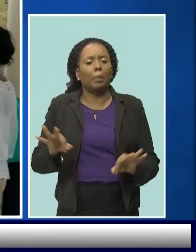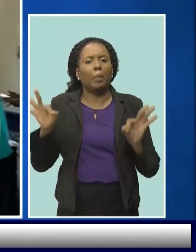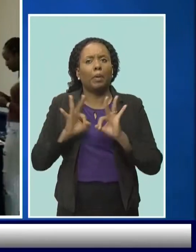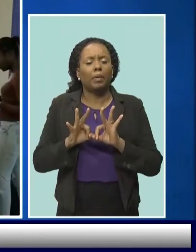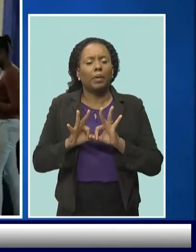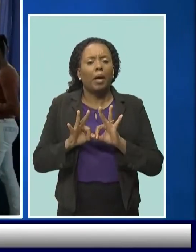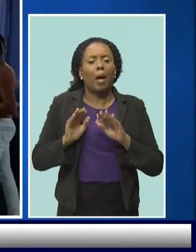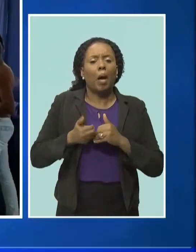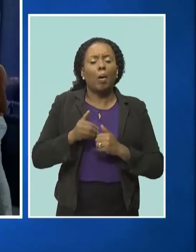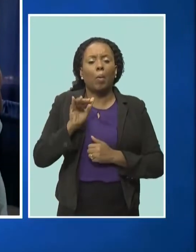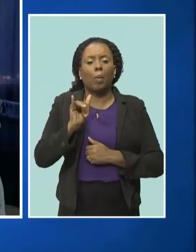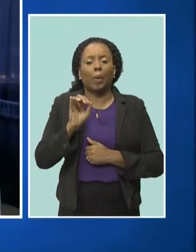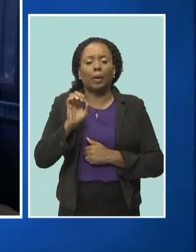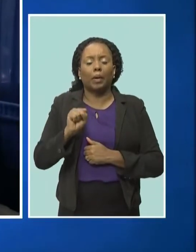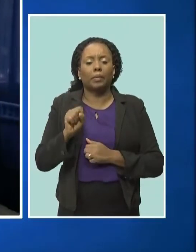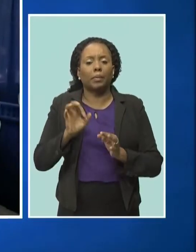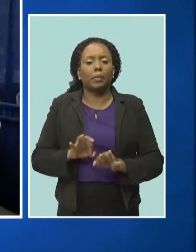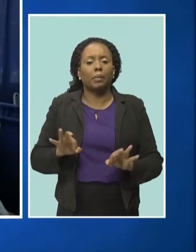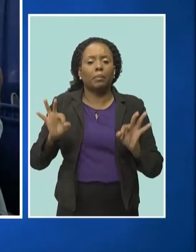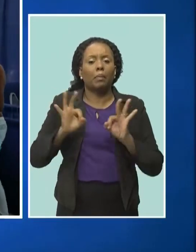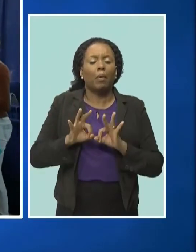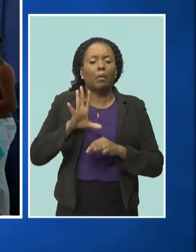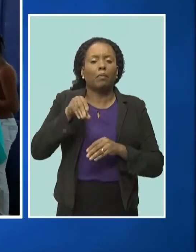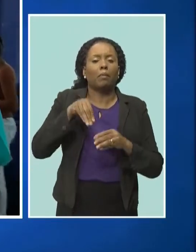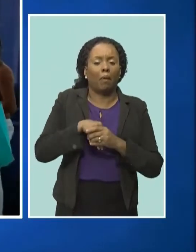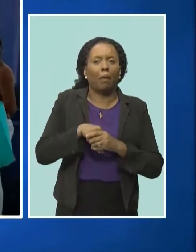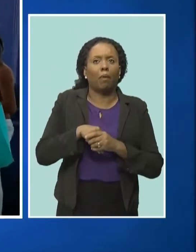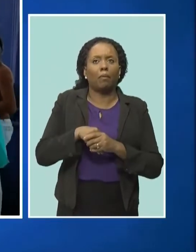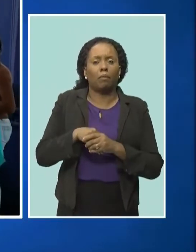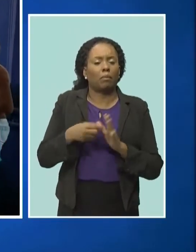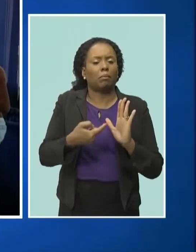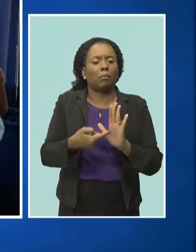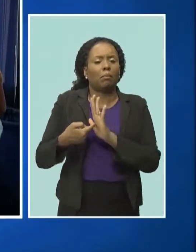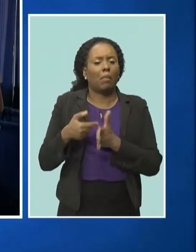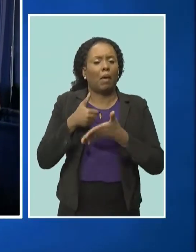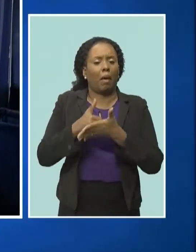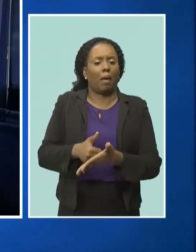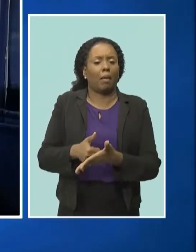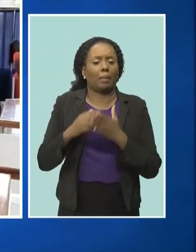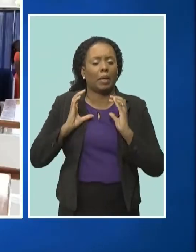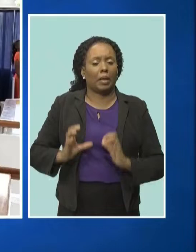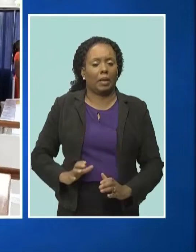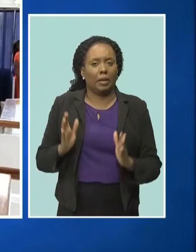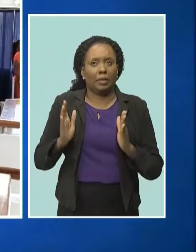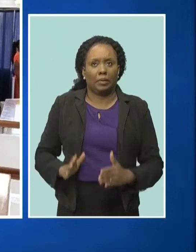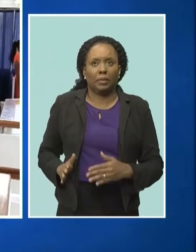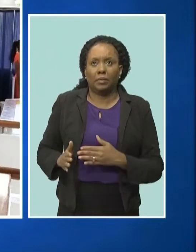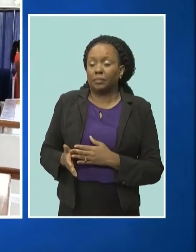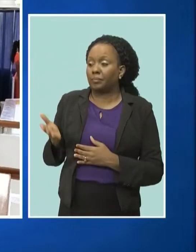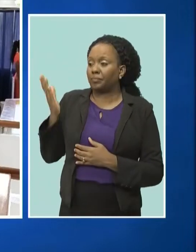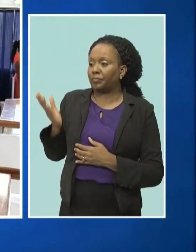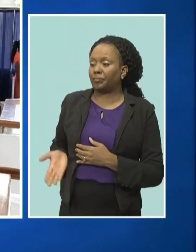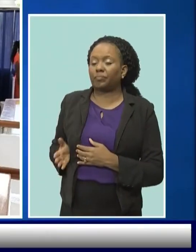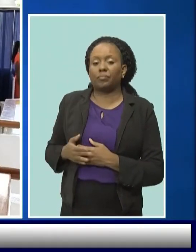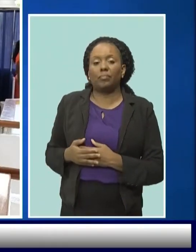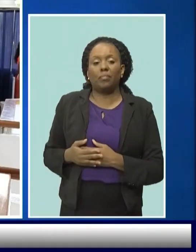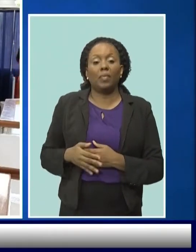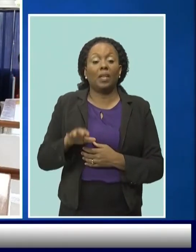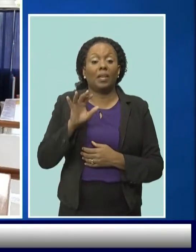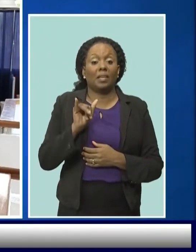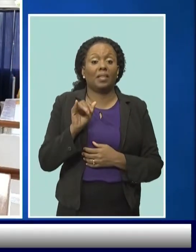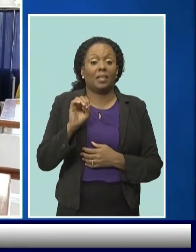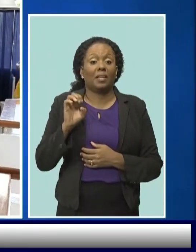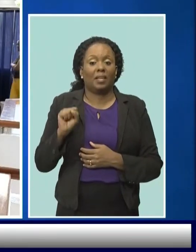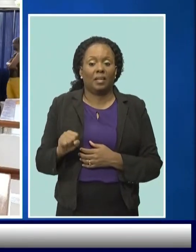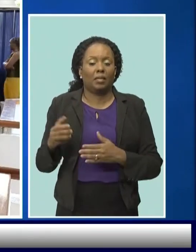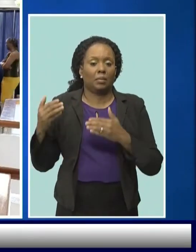the summit by facilitating participation for some of its clients. This is part of Yes's mandate to provide